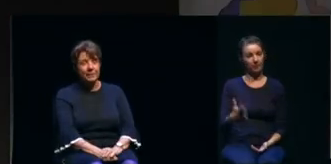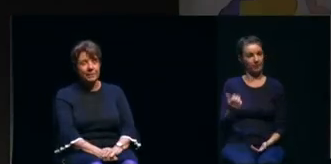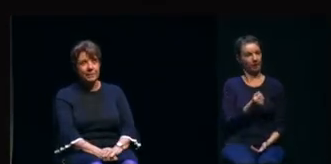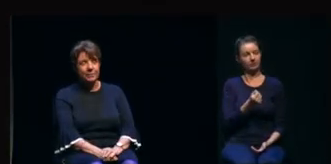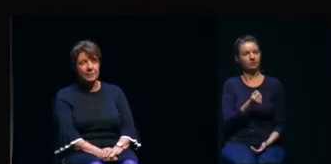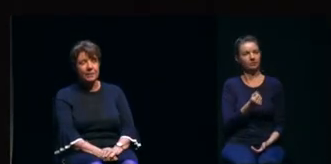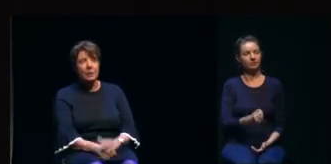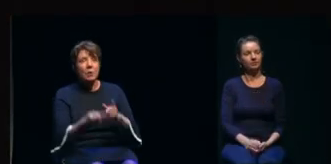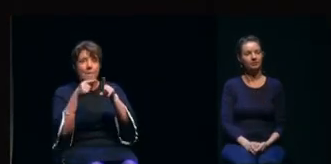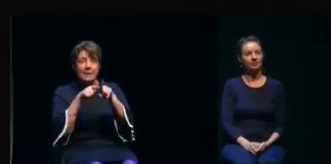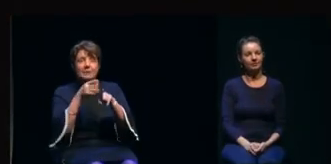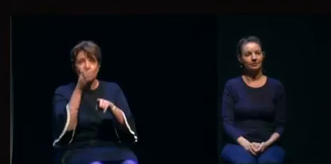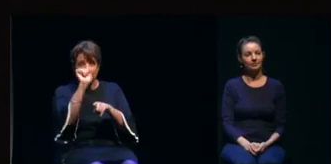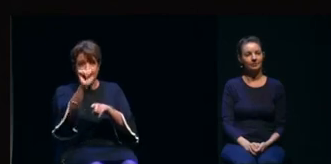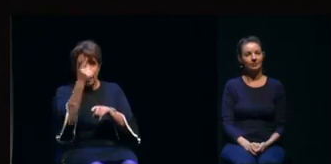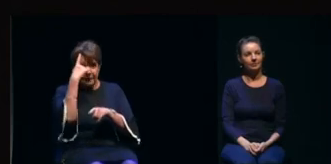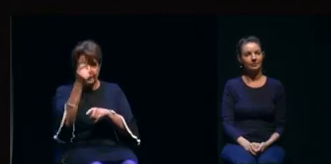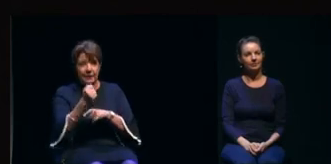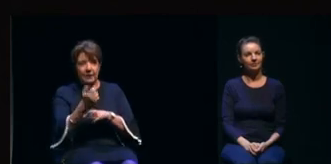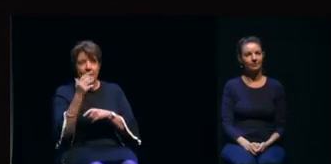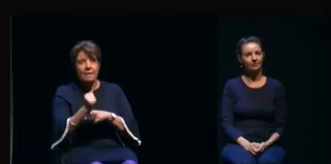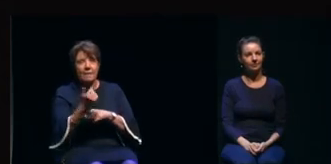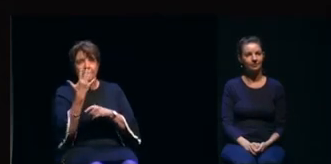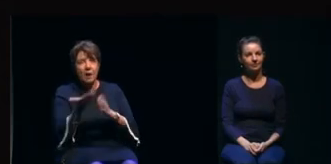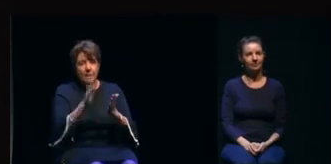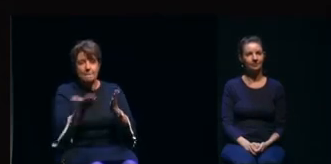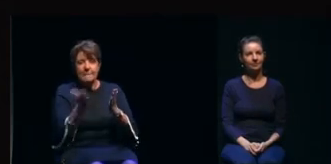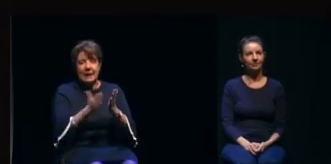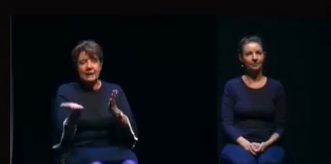yeah. According to you, it's like having a 5-page